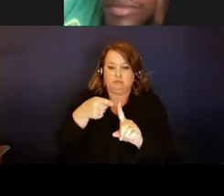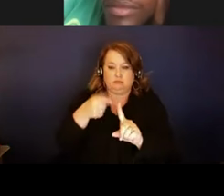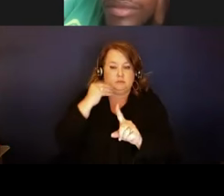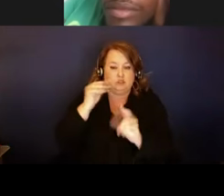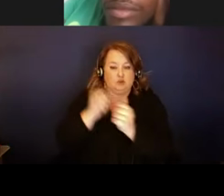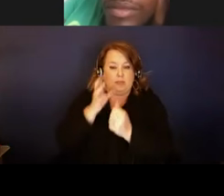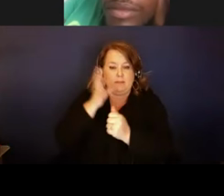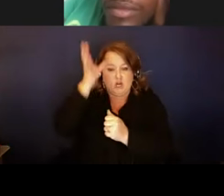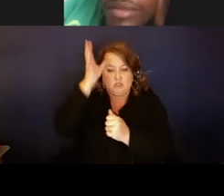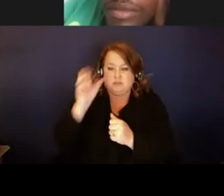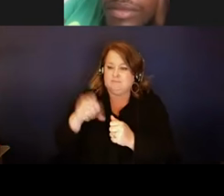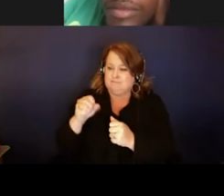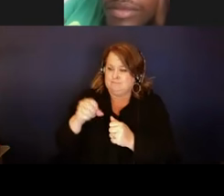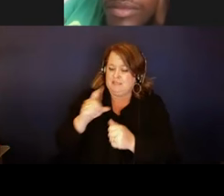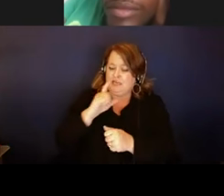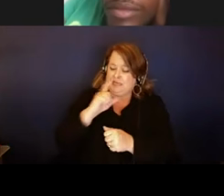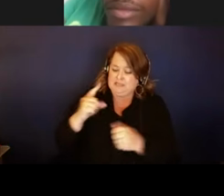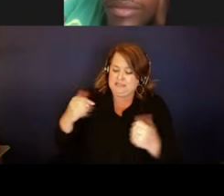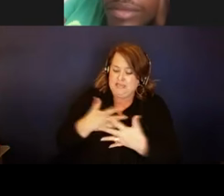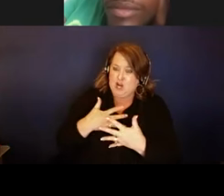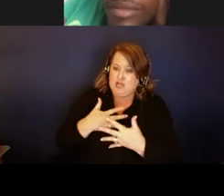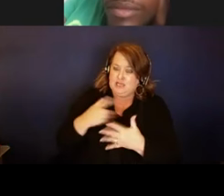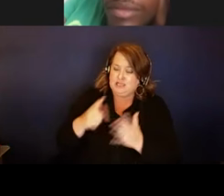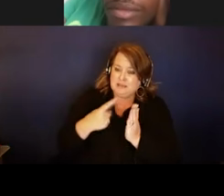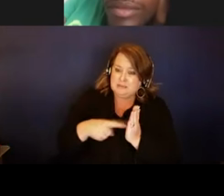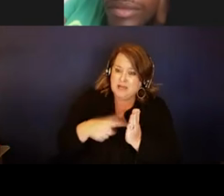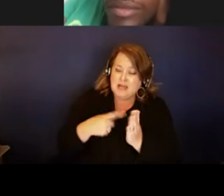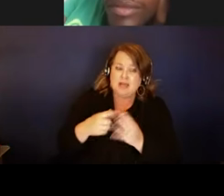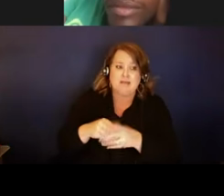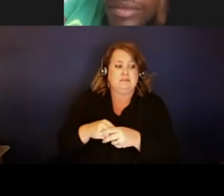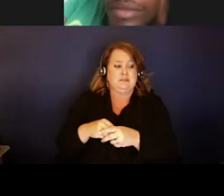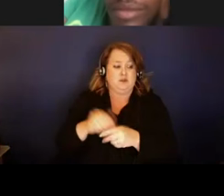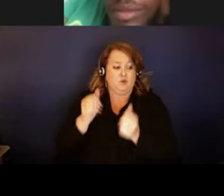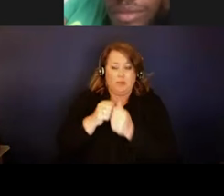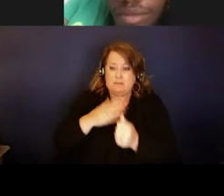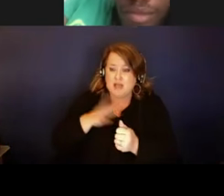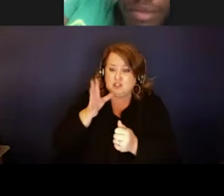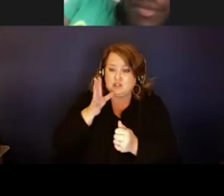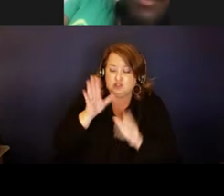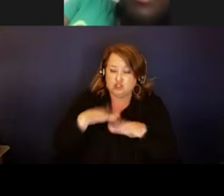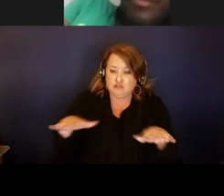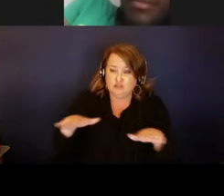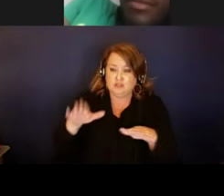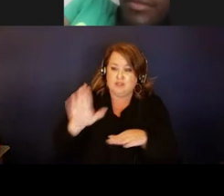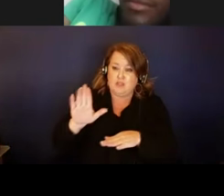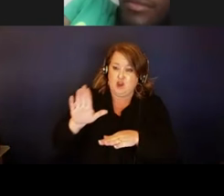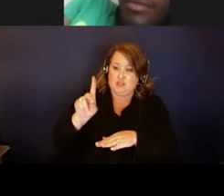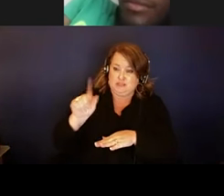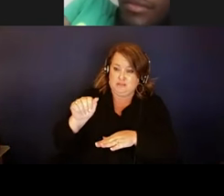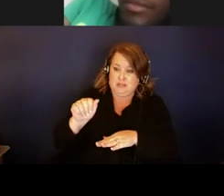It's scary sometimes because with my children's disability, you can't see